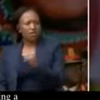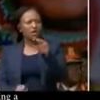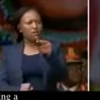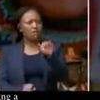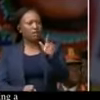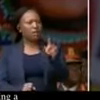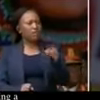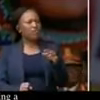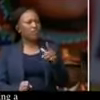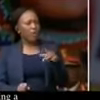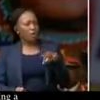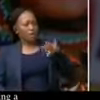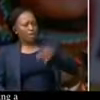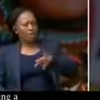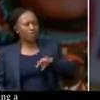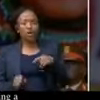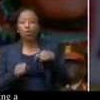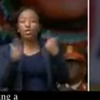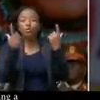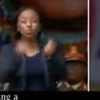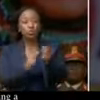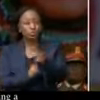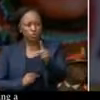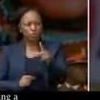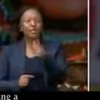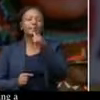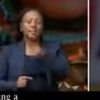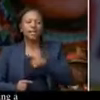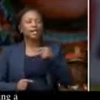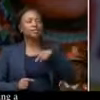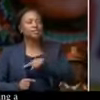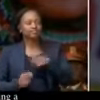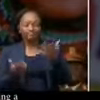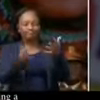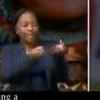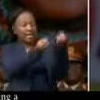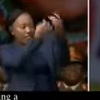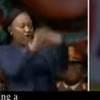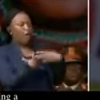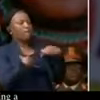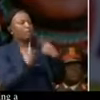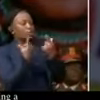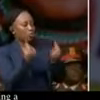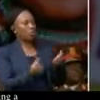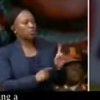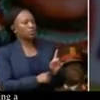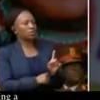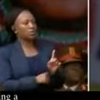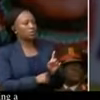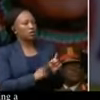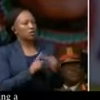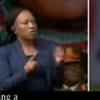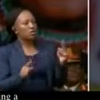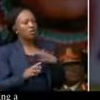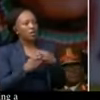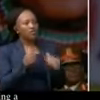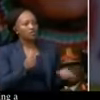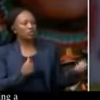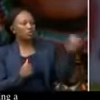selfish profits? What do we do to them? Tell us, Ma. Give us a sign, or else we will have to come